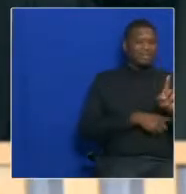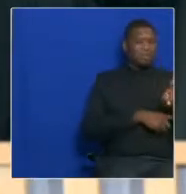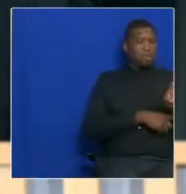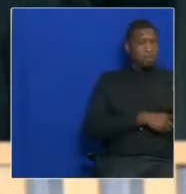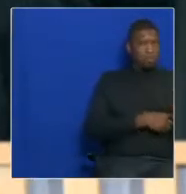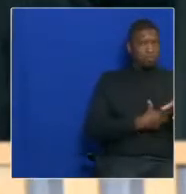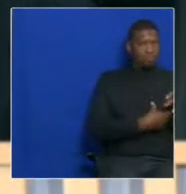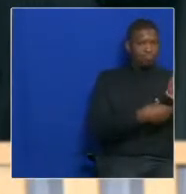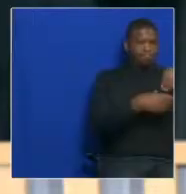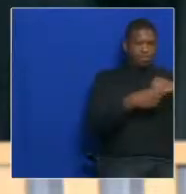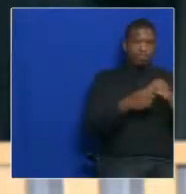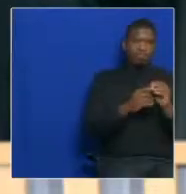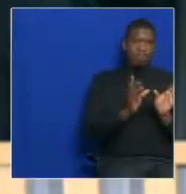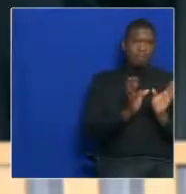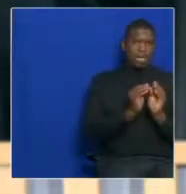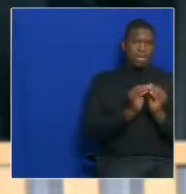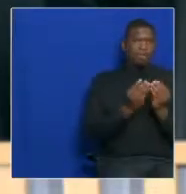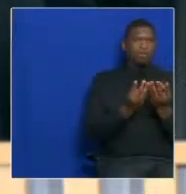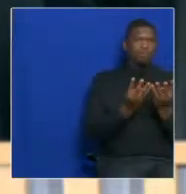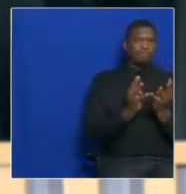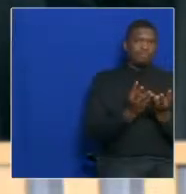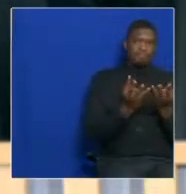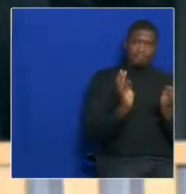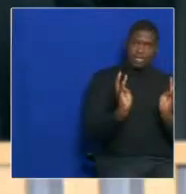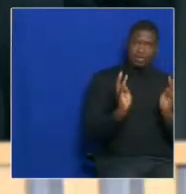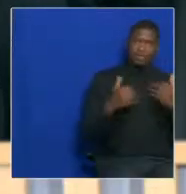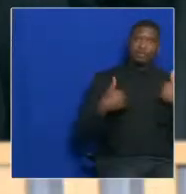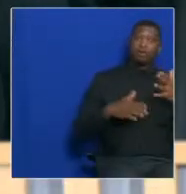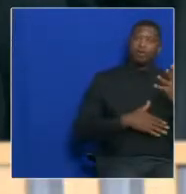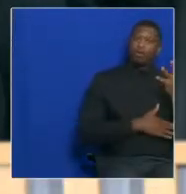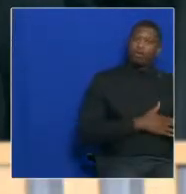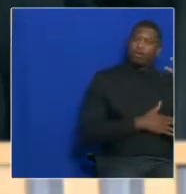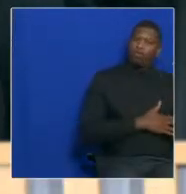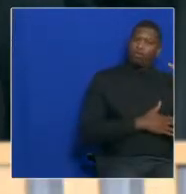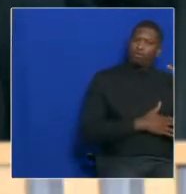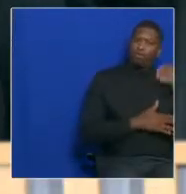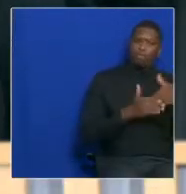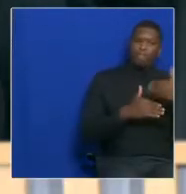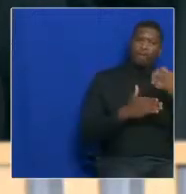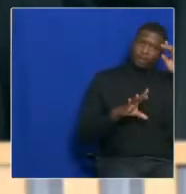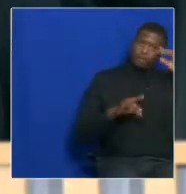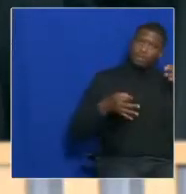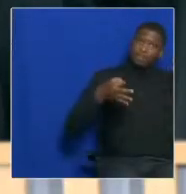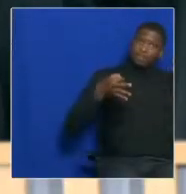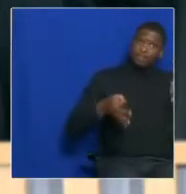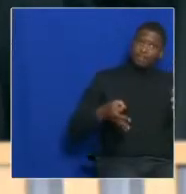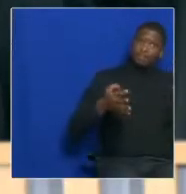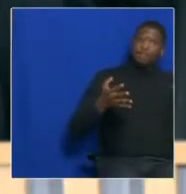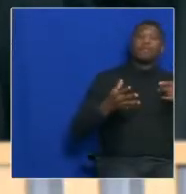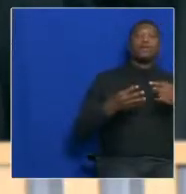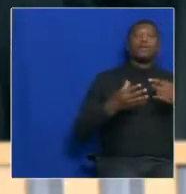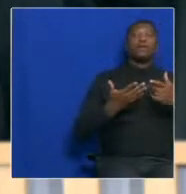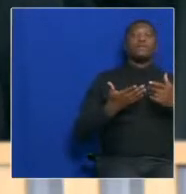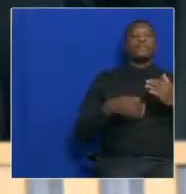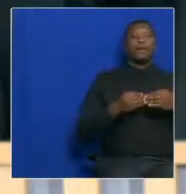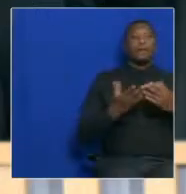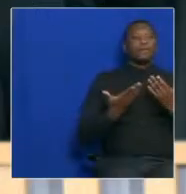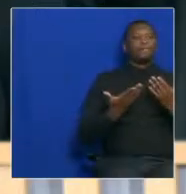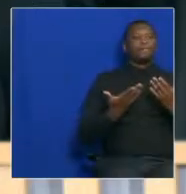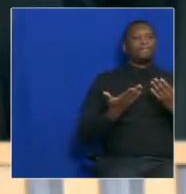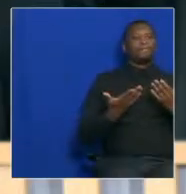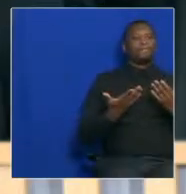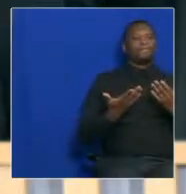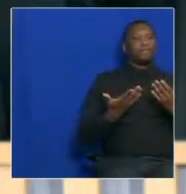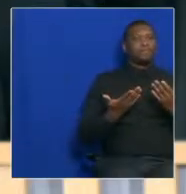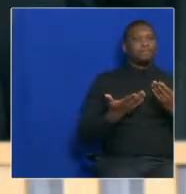constitute a panel where a presentation is made and a decision is made eventually a decision is made whether matters are